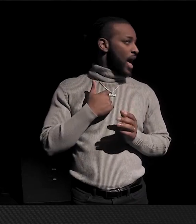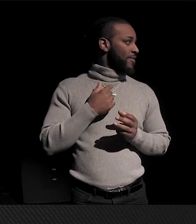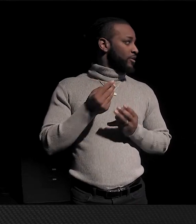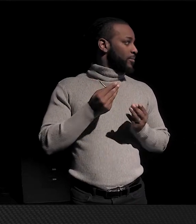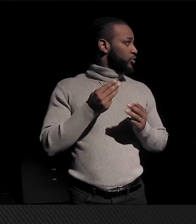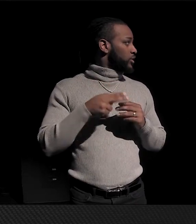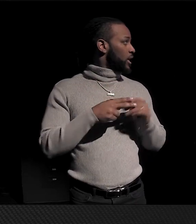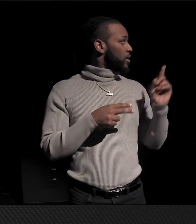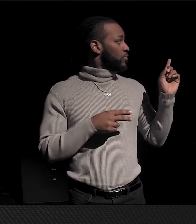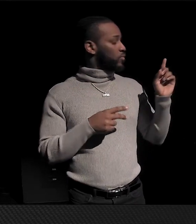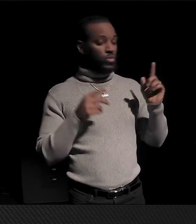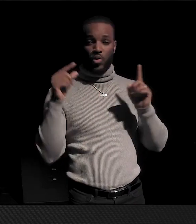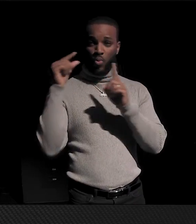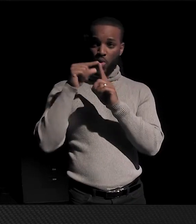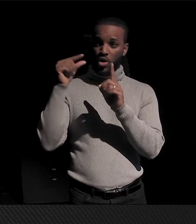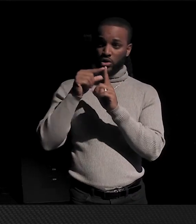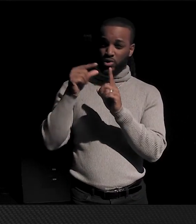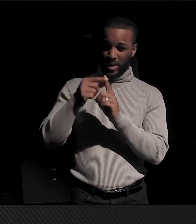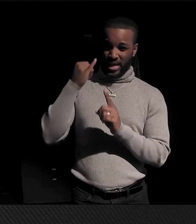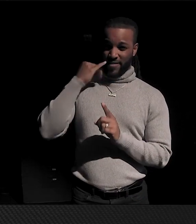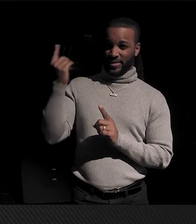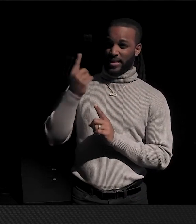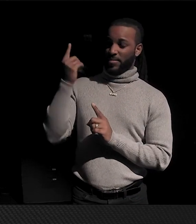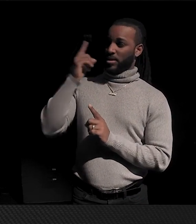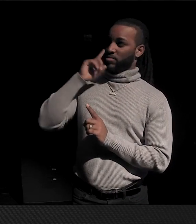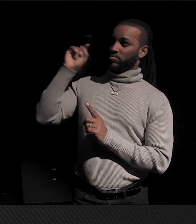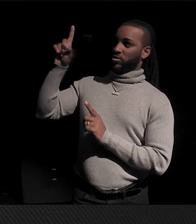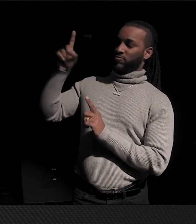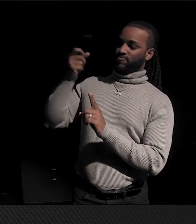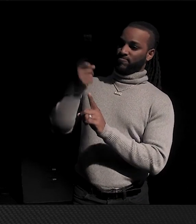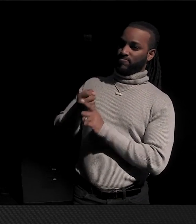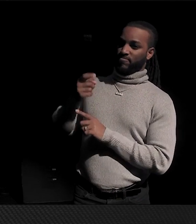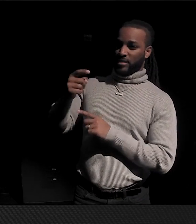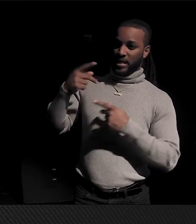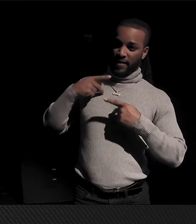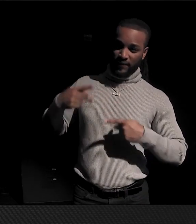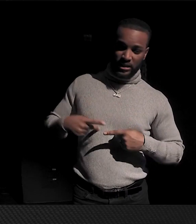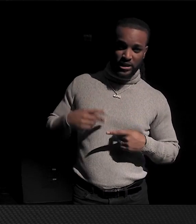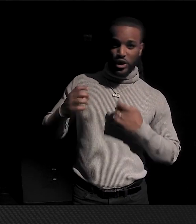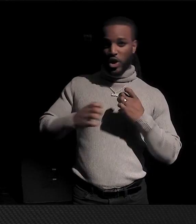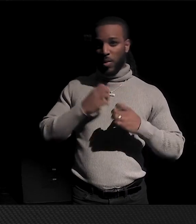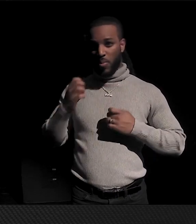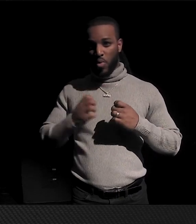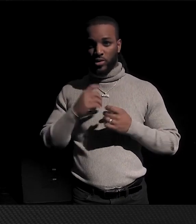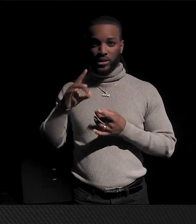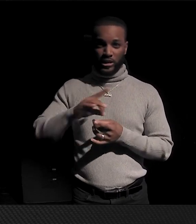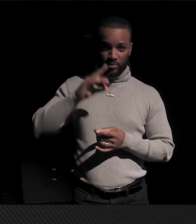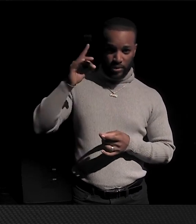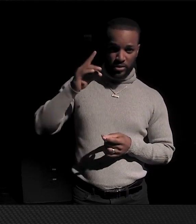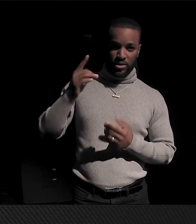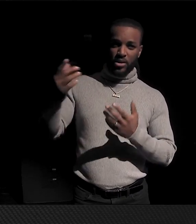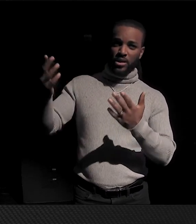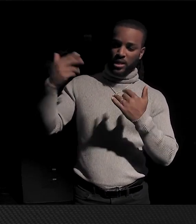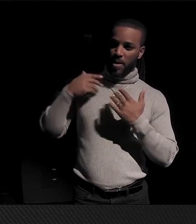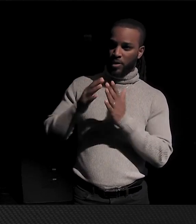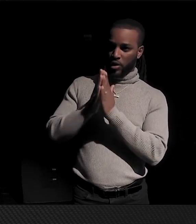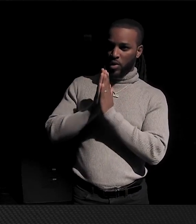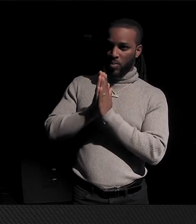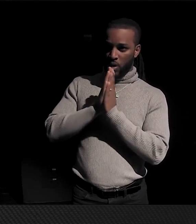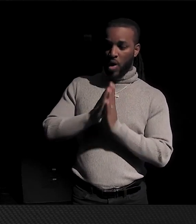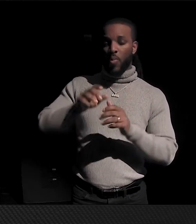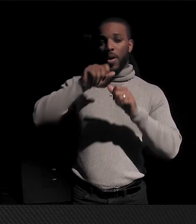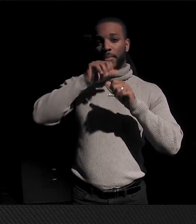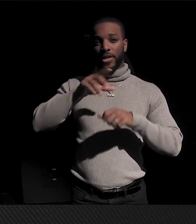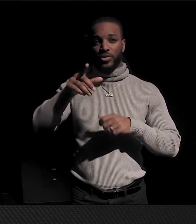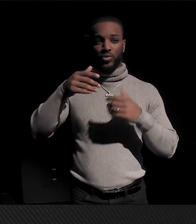with words on it that if that's something that you have physically, emotionally, or spiritually you want prayer for, come get prayer. We bless